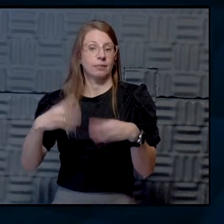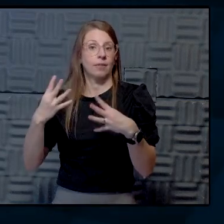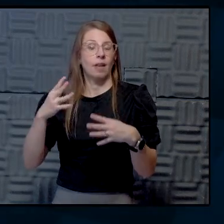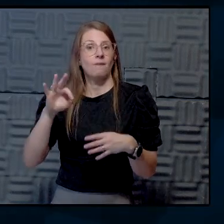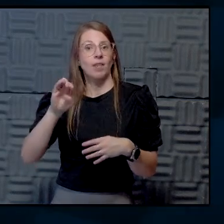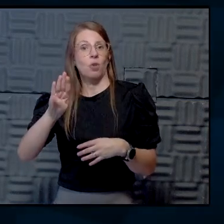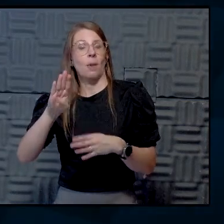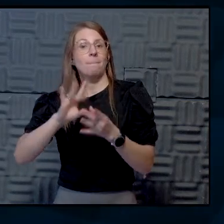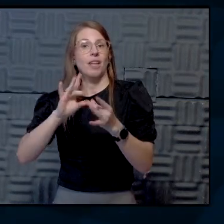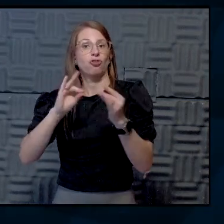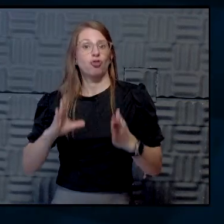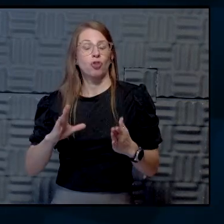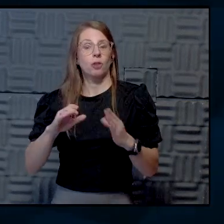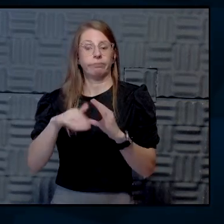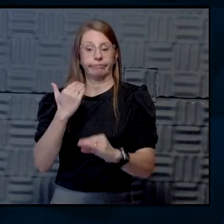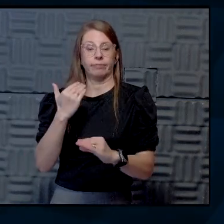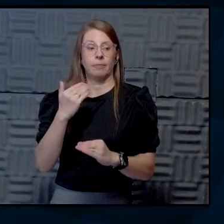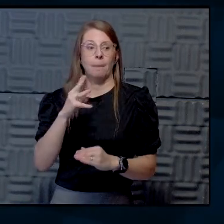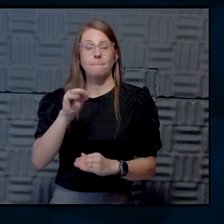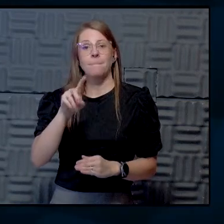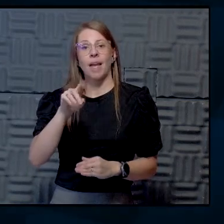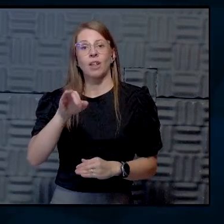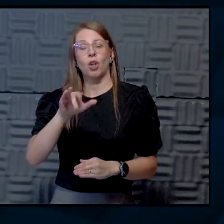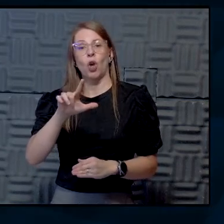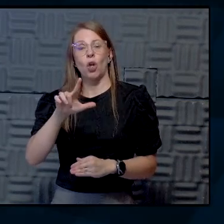Messenger to the Kansas Health System or send to us at